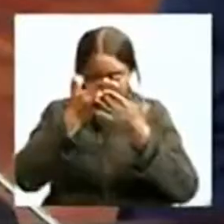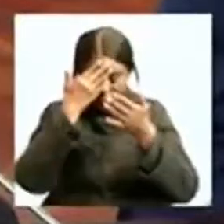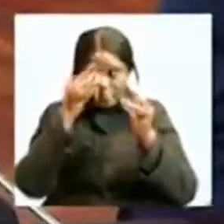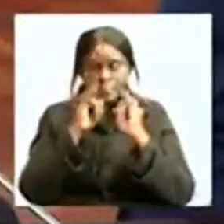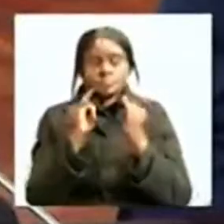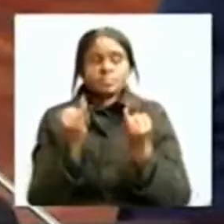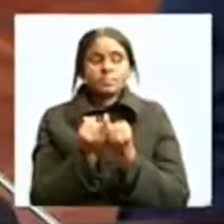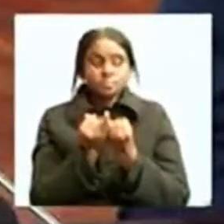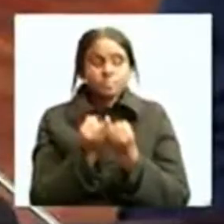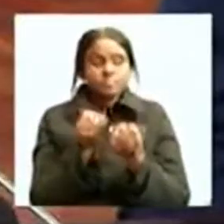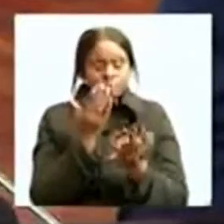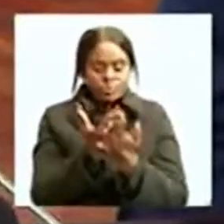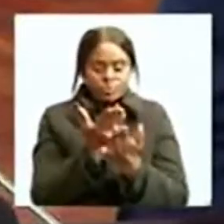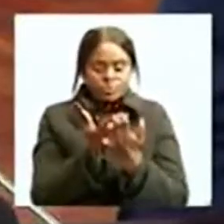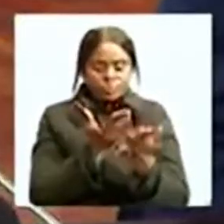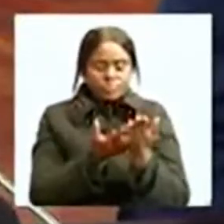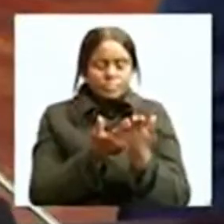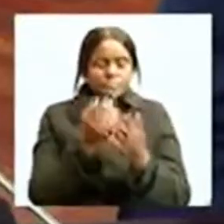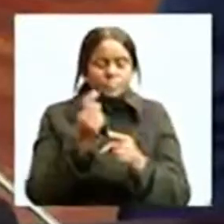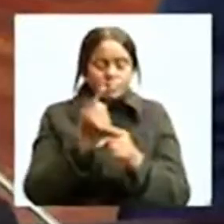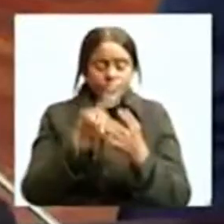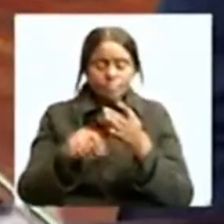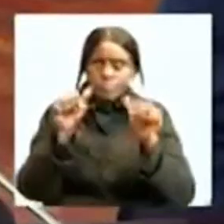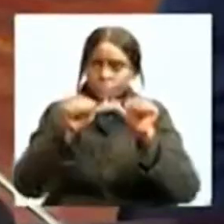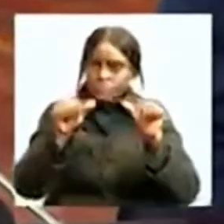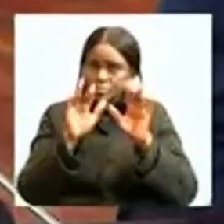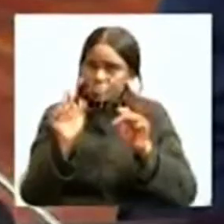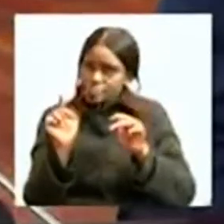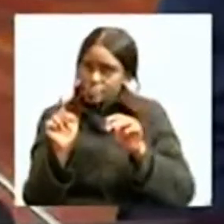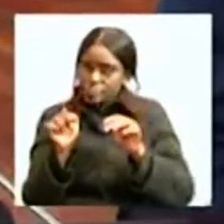institutions. Recommendations from the auditors.